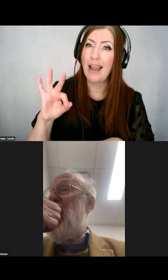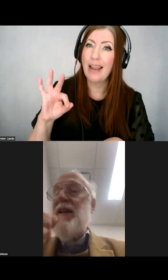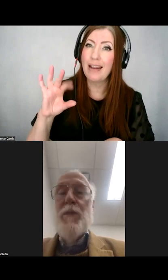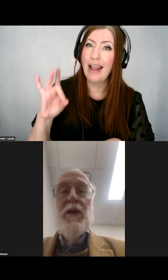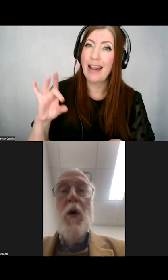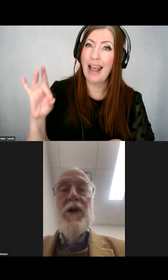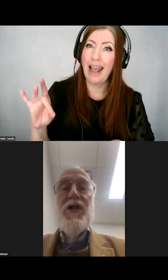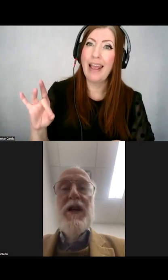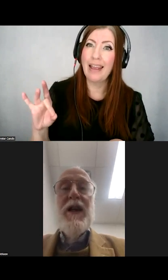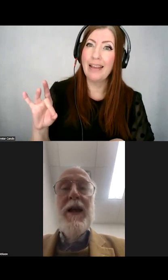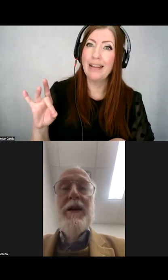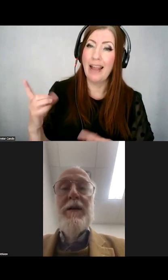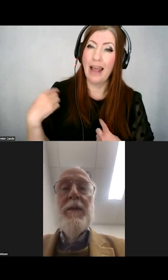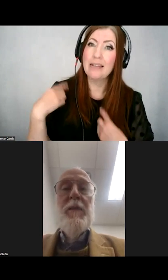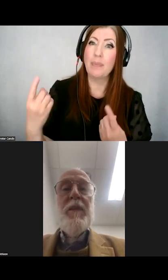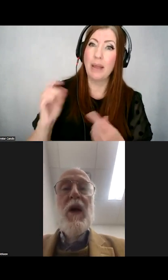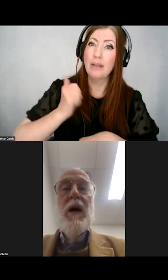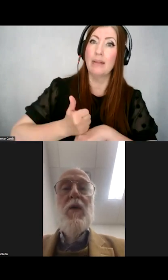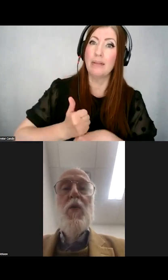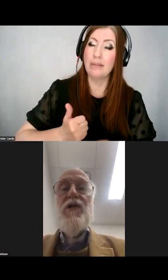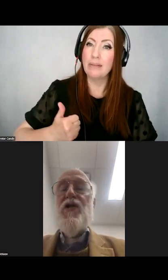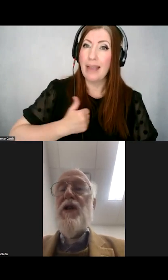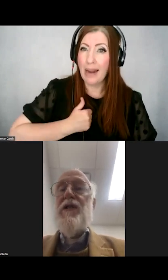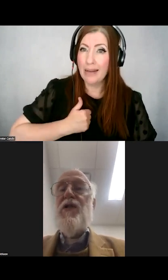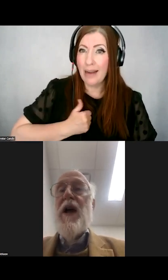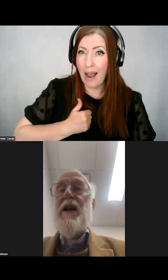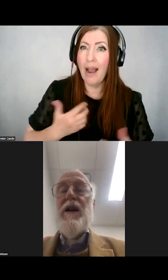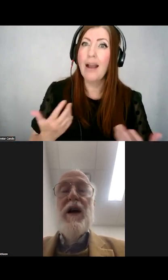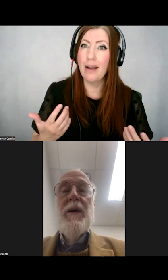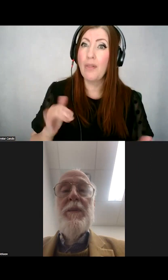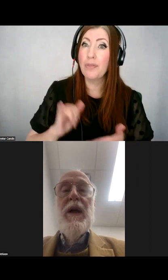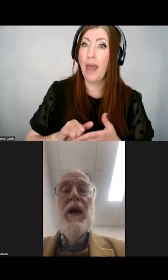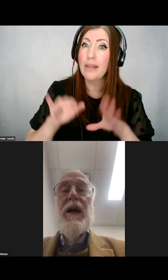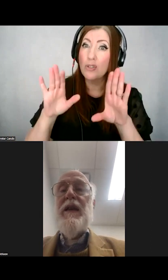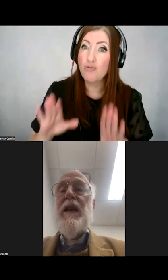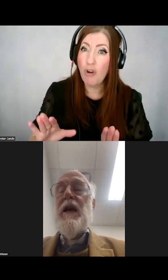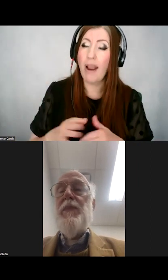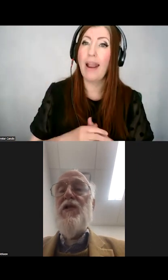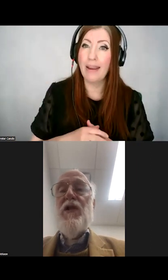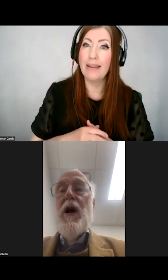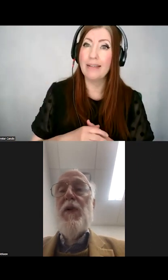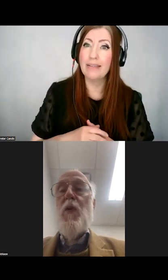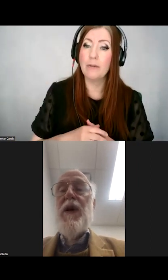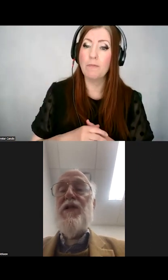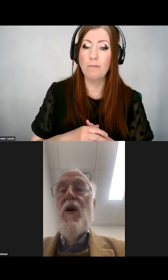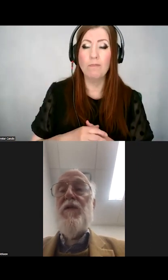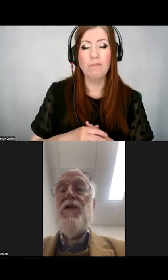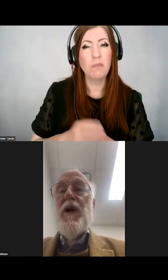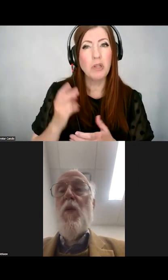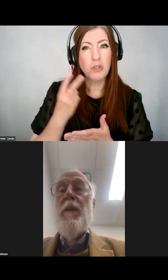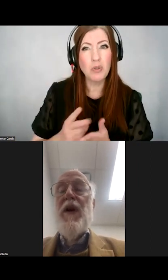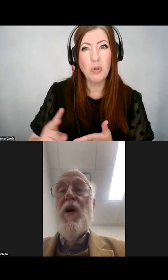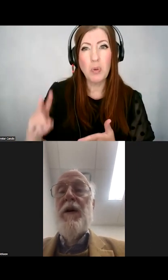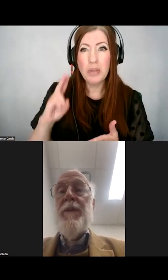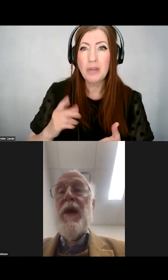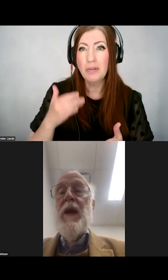988 has been launched in Canada, which is great. I had the pleasure a couple of weeks ago of